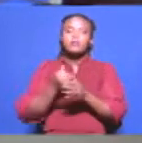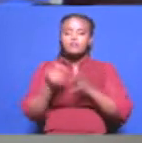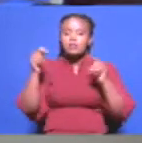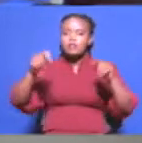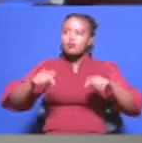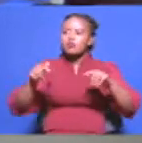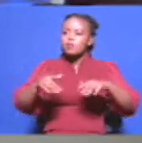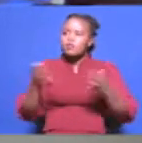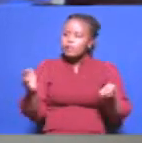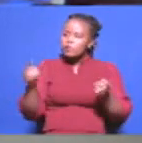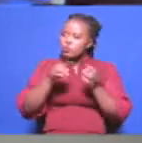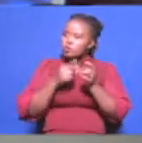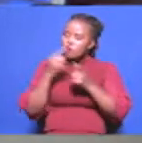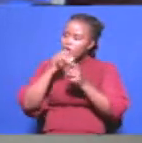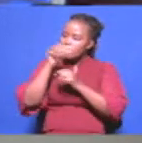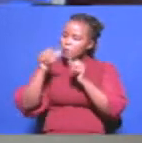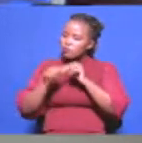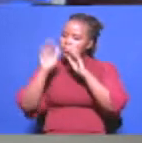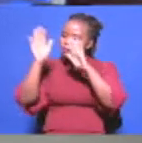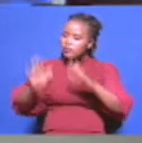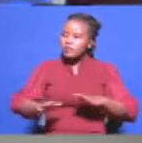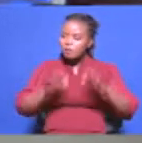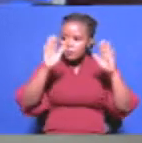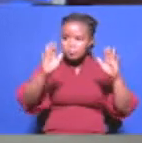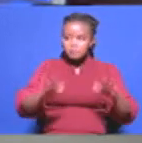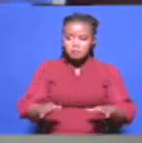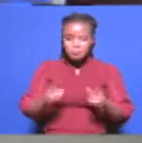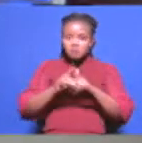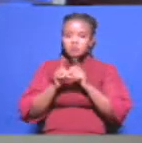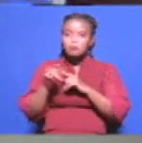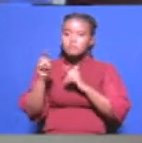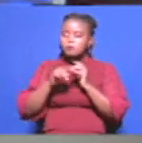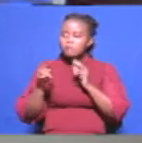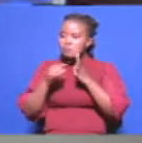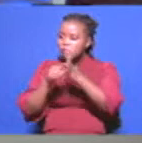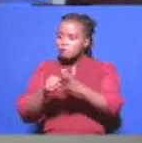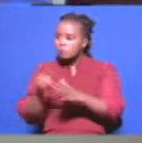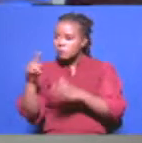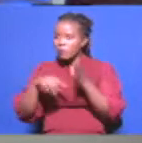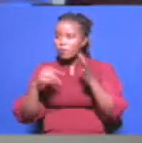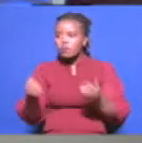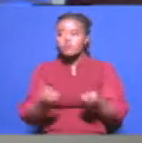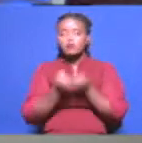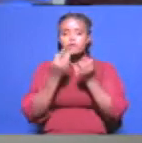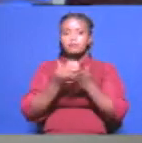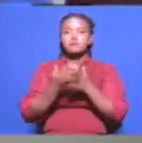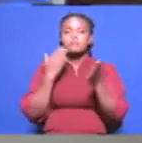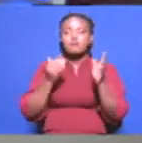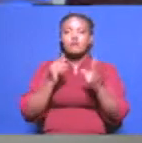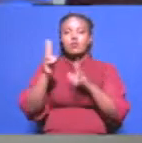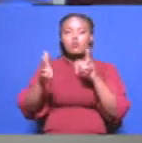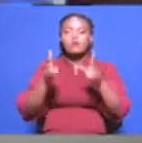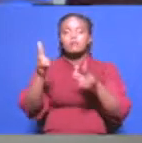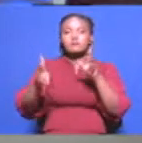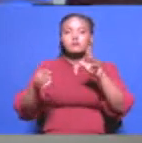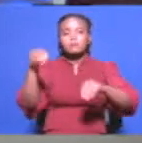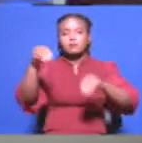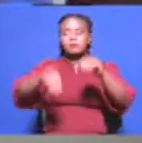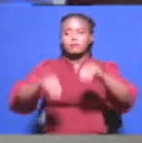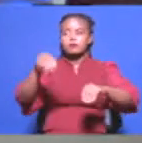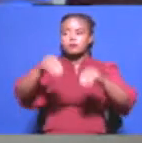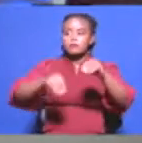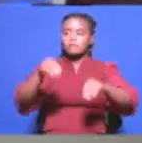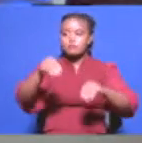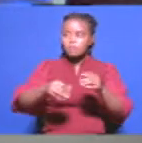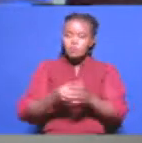on the campaign trail as we cover for you what is happening ahead of the 2022 general election. On the